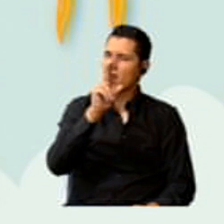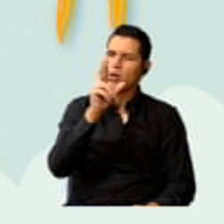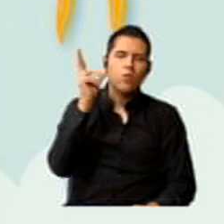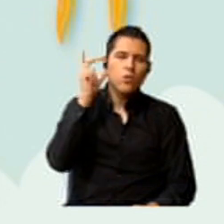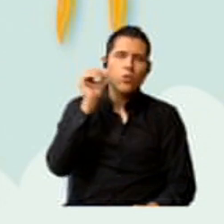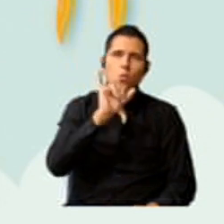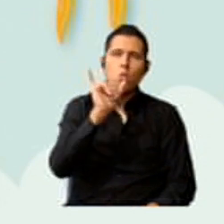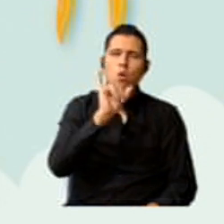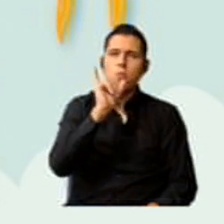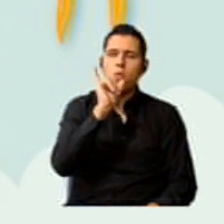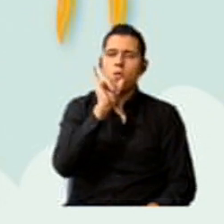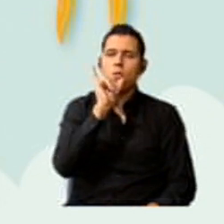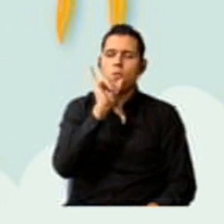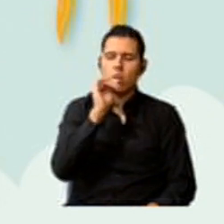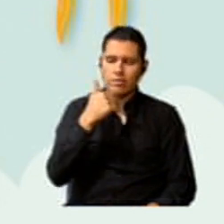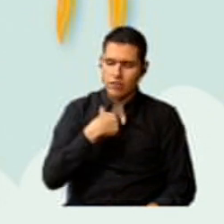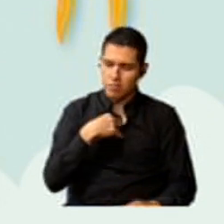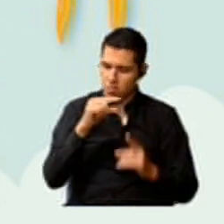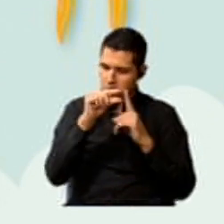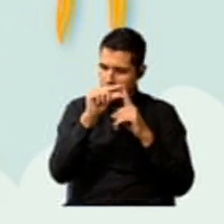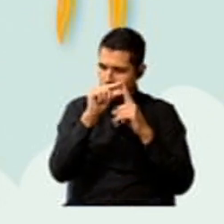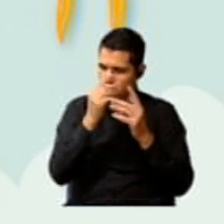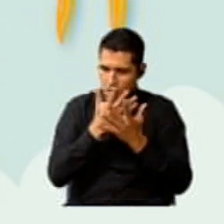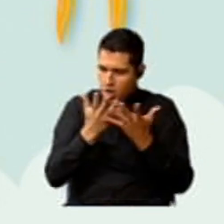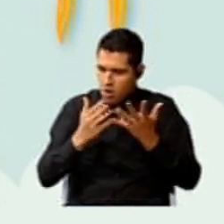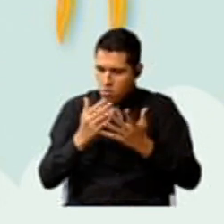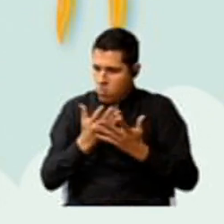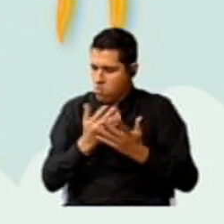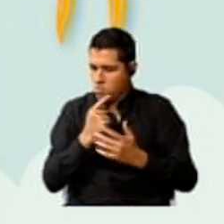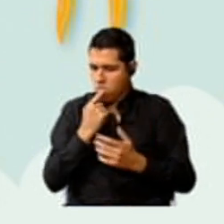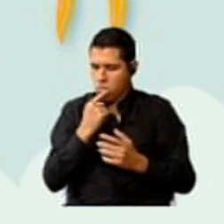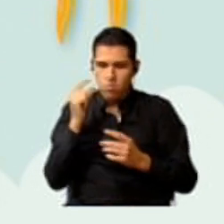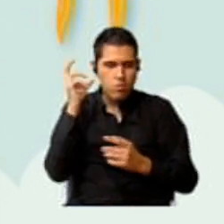ill, we have the word